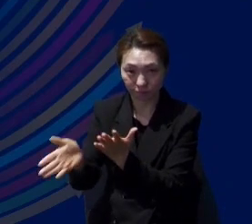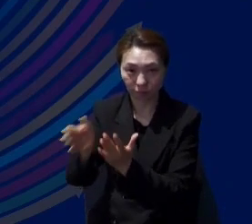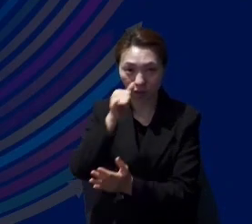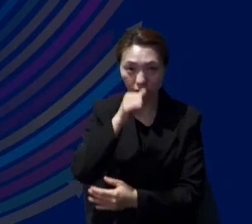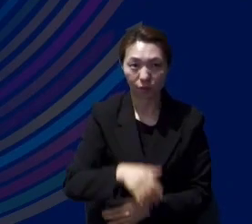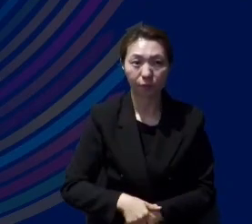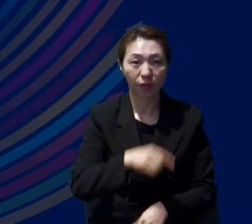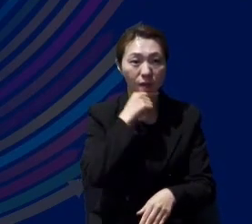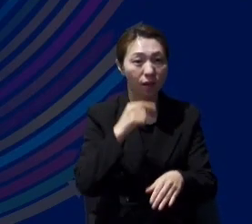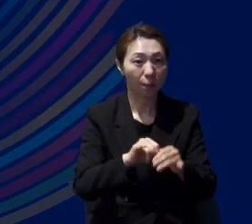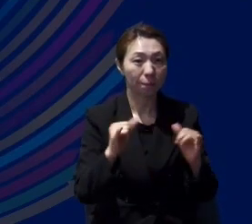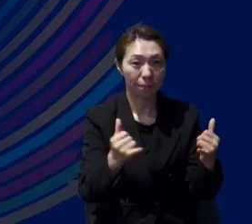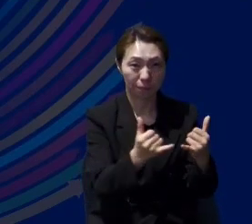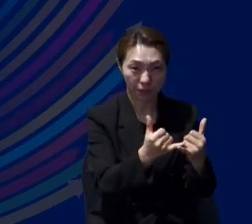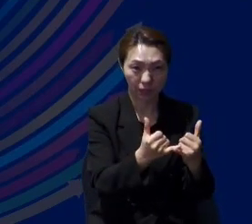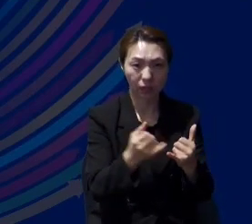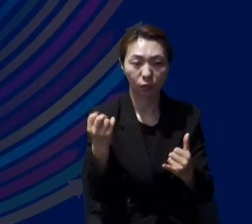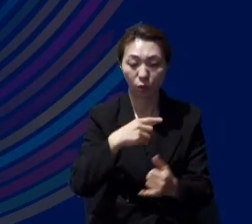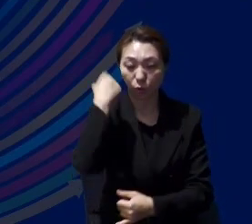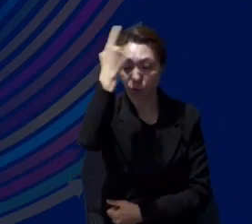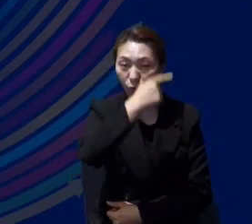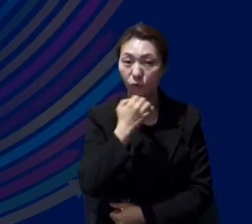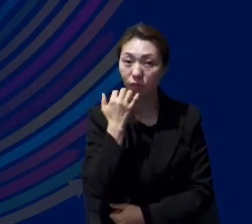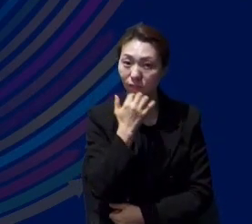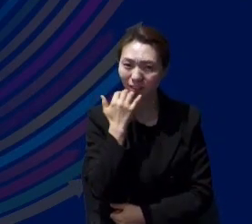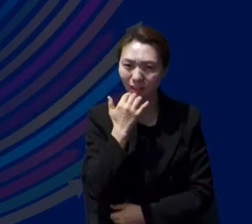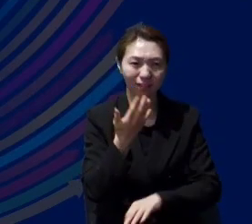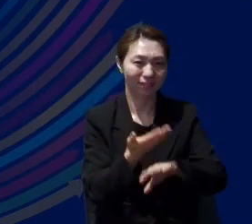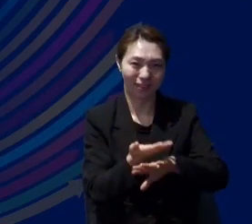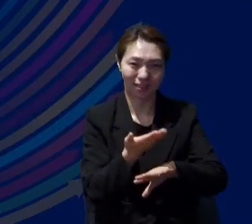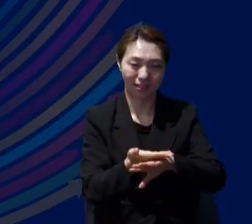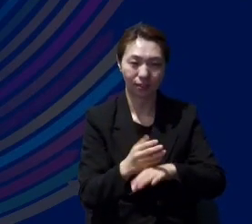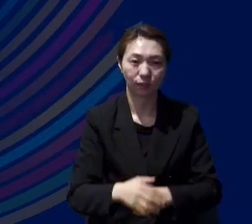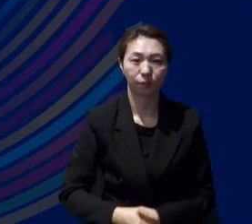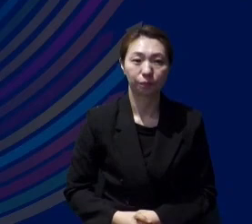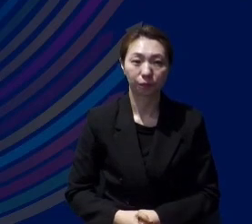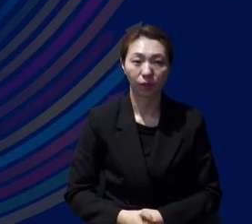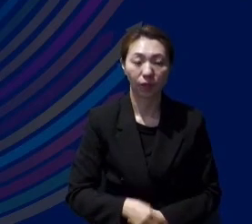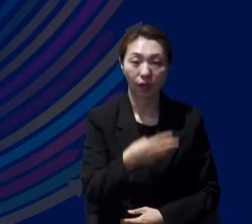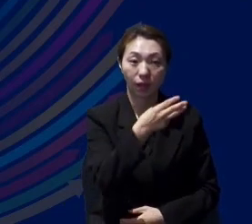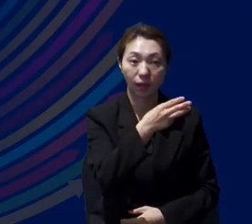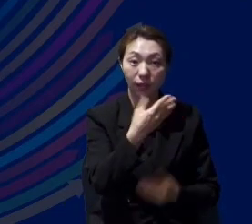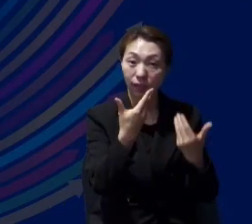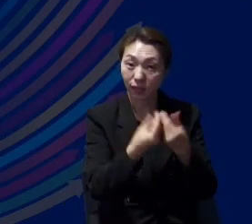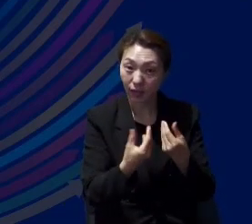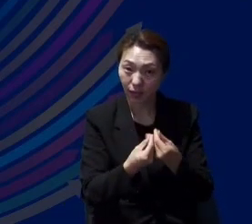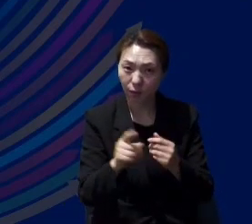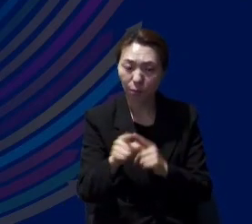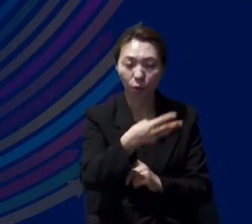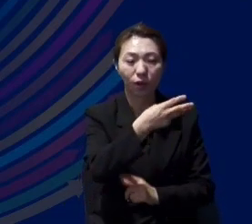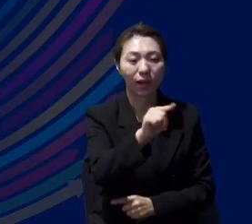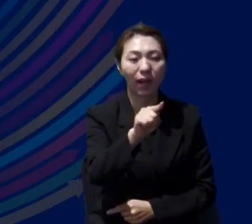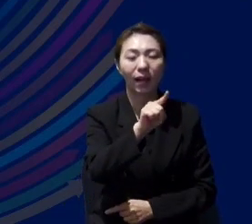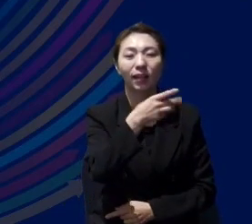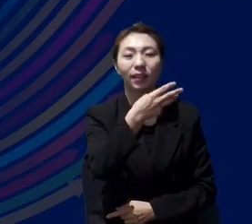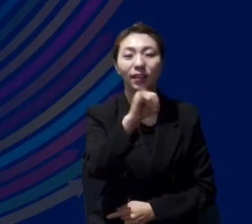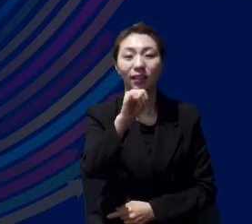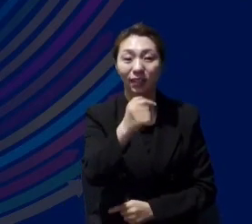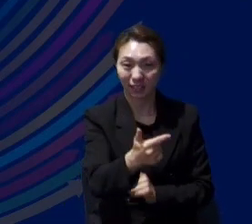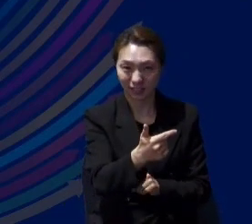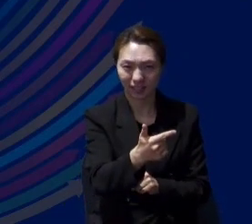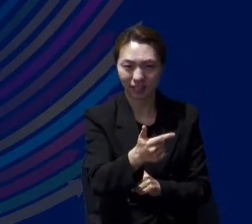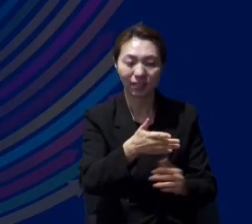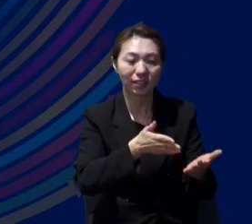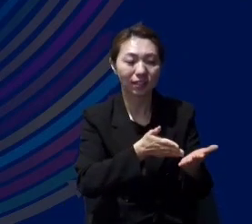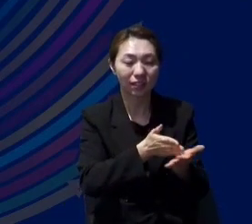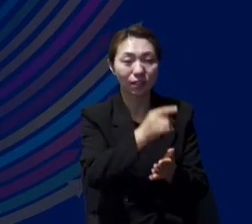to whether or not somebody has Hispanic or Latino ethnicity. And then race refers to if they are white,